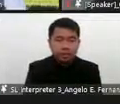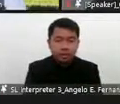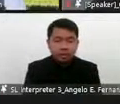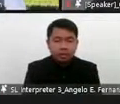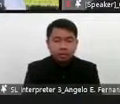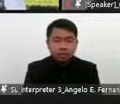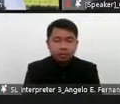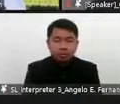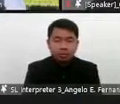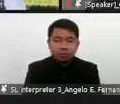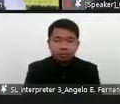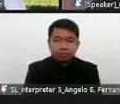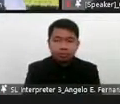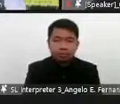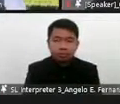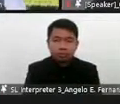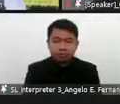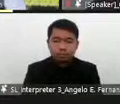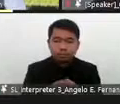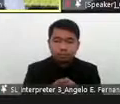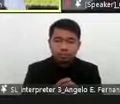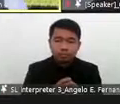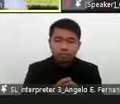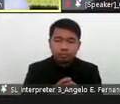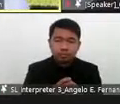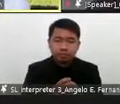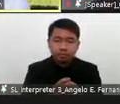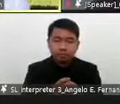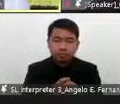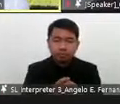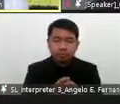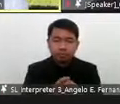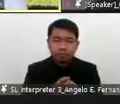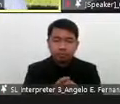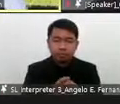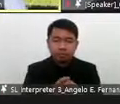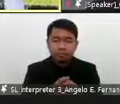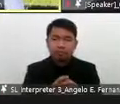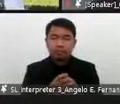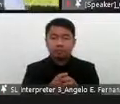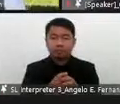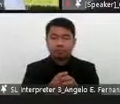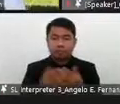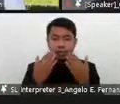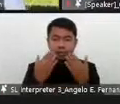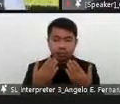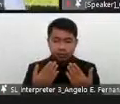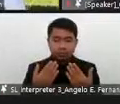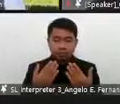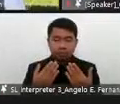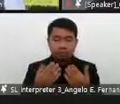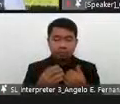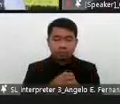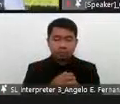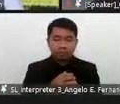Did we lose Dr. John? I'm here. Okay. Thank you, Sir John.